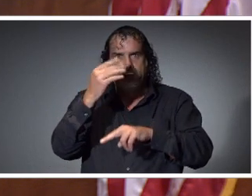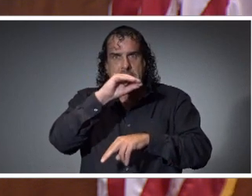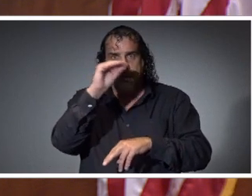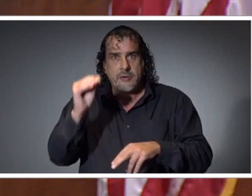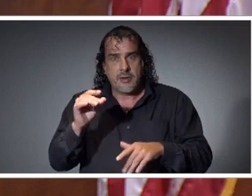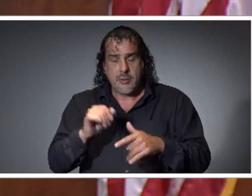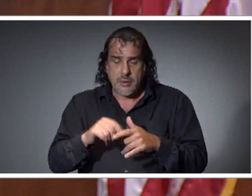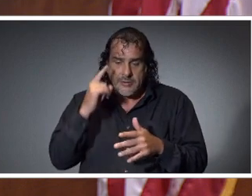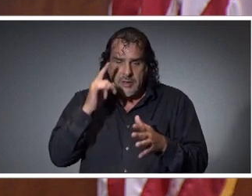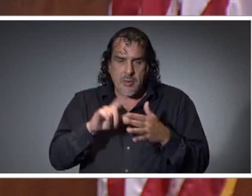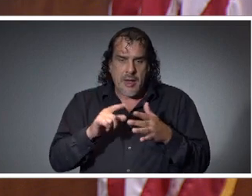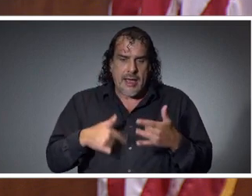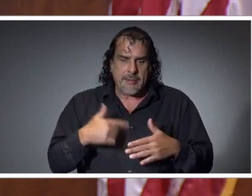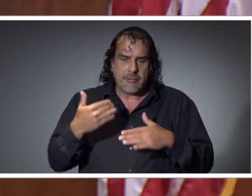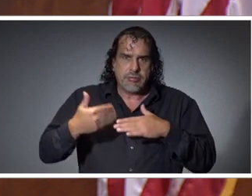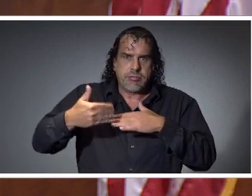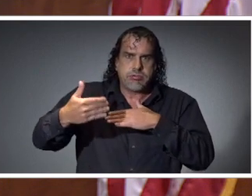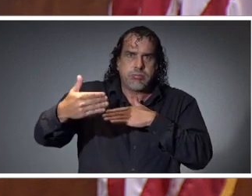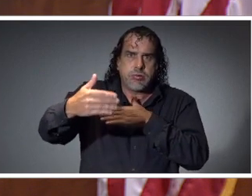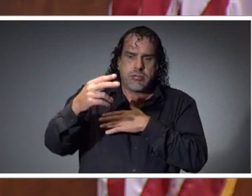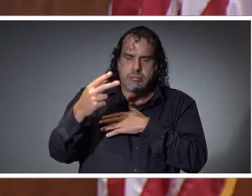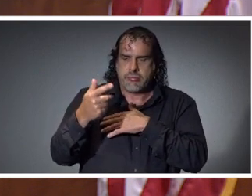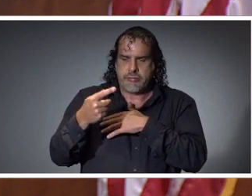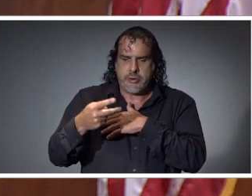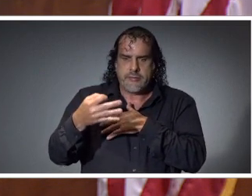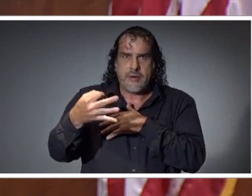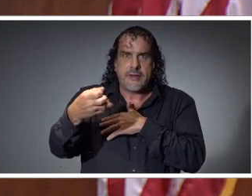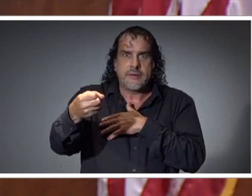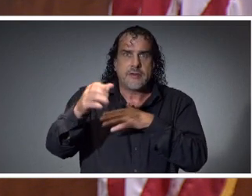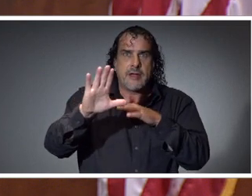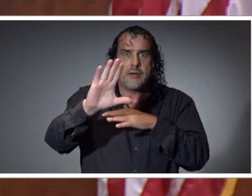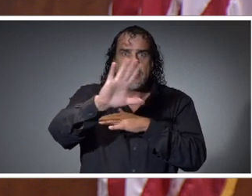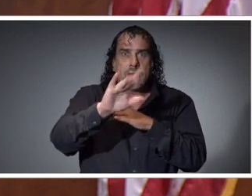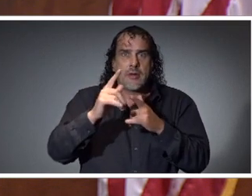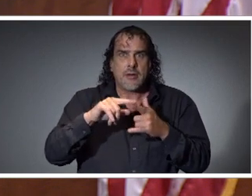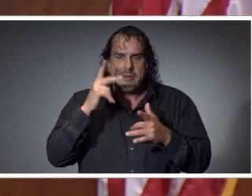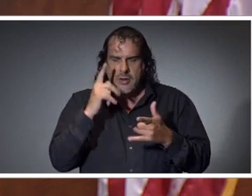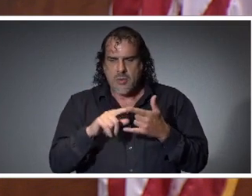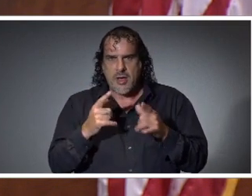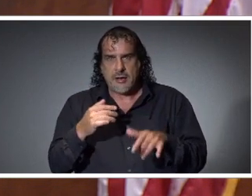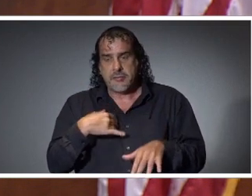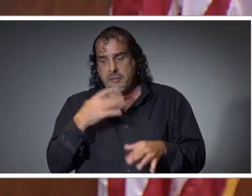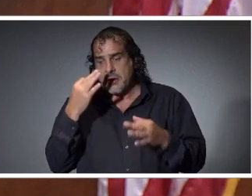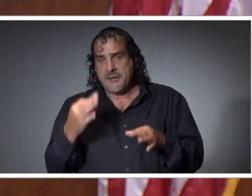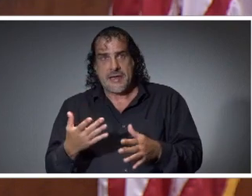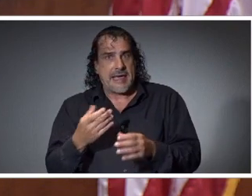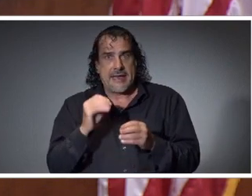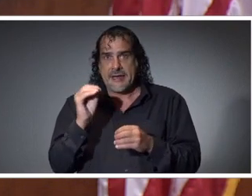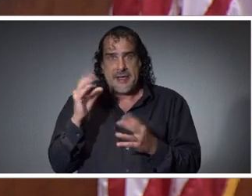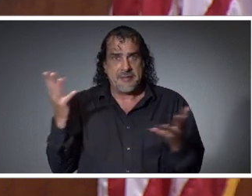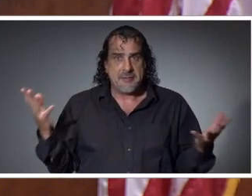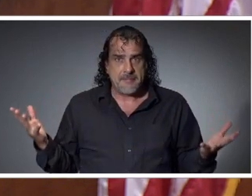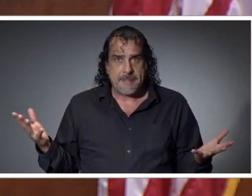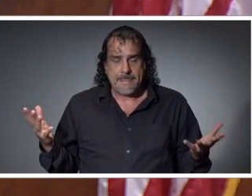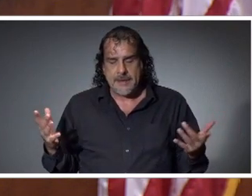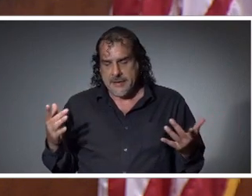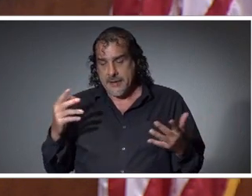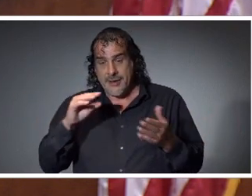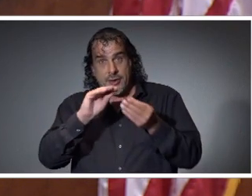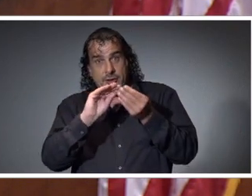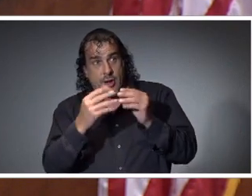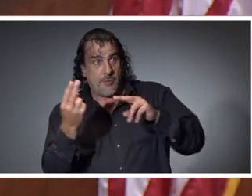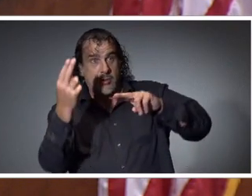days bear out before we make any final conclusions. But I think the number today is